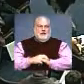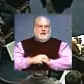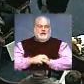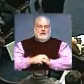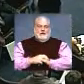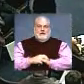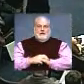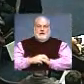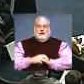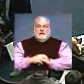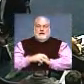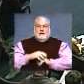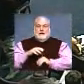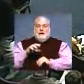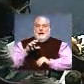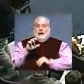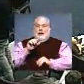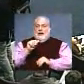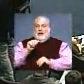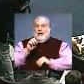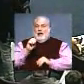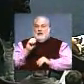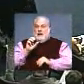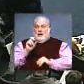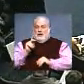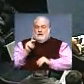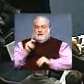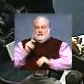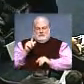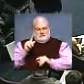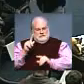Director Adcock, did you have a question? Yes, for I this? do. Mr. Shipley?